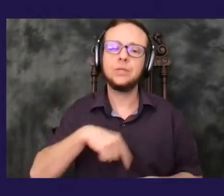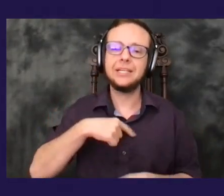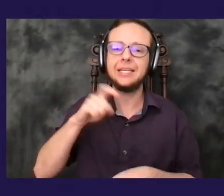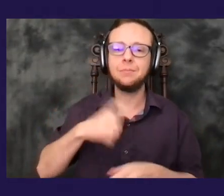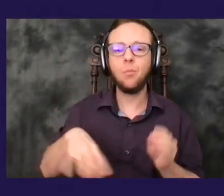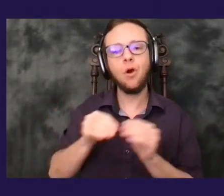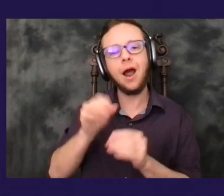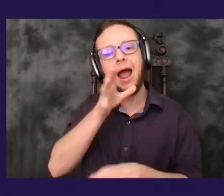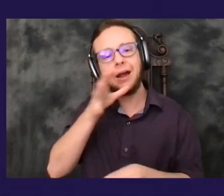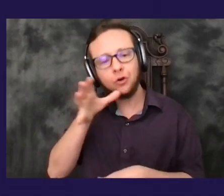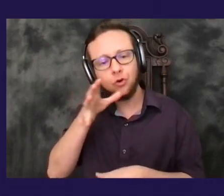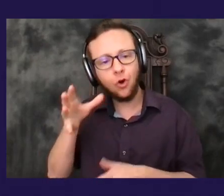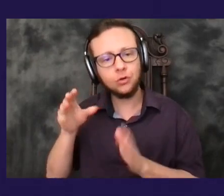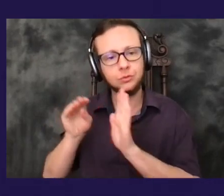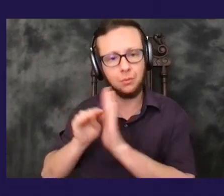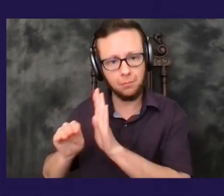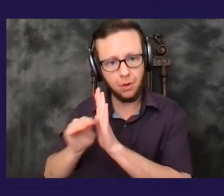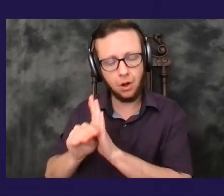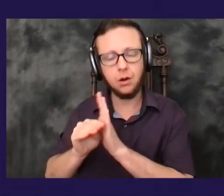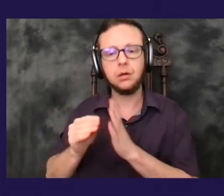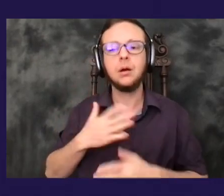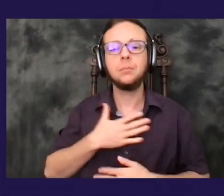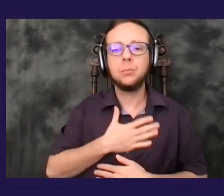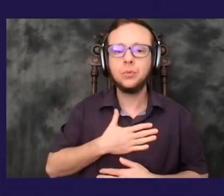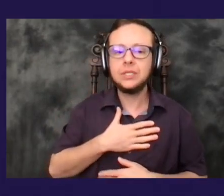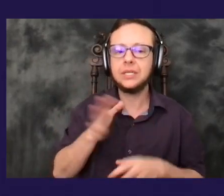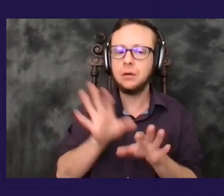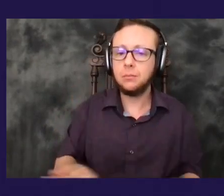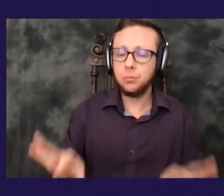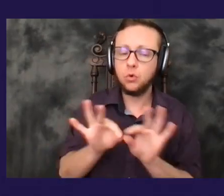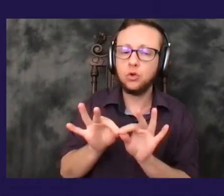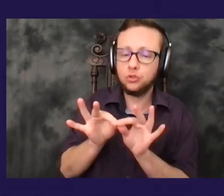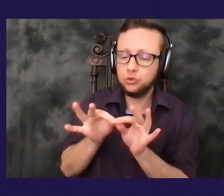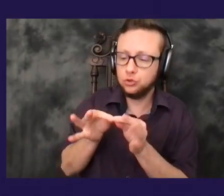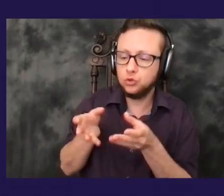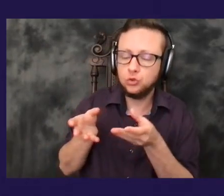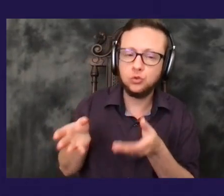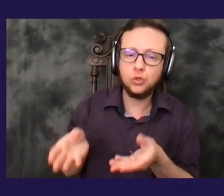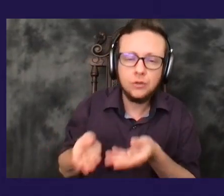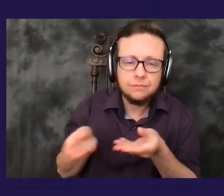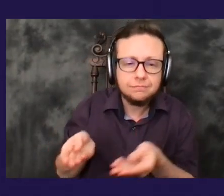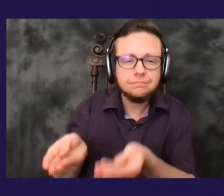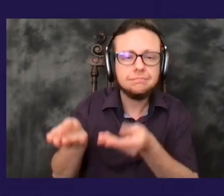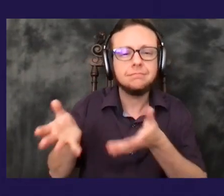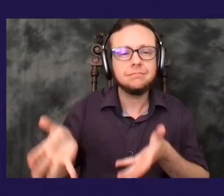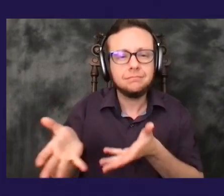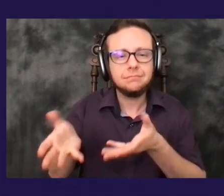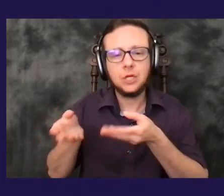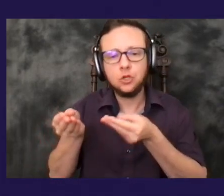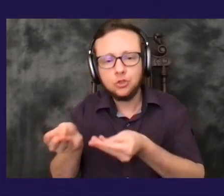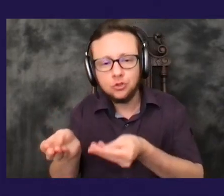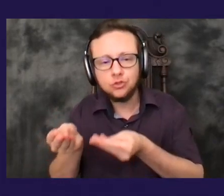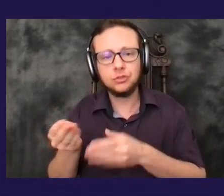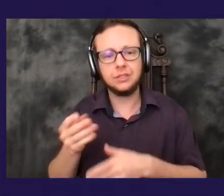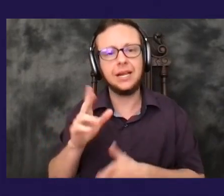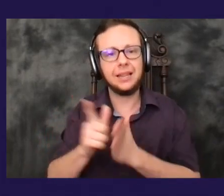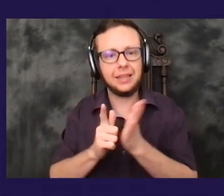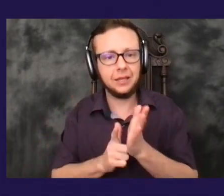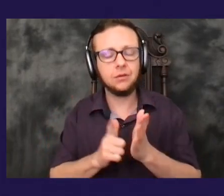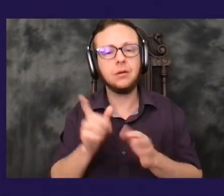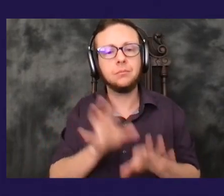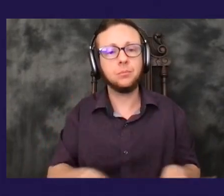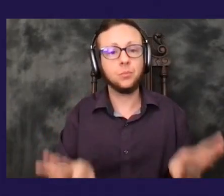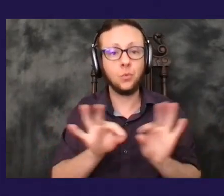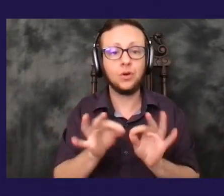that appreciates how important it is to nurture and preserve legal capacity, how complicated it is to get from farm to table, and how